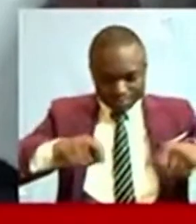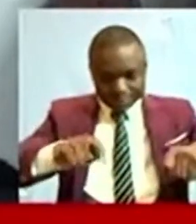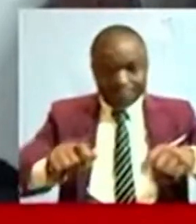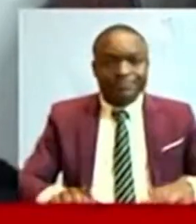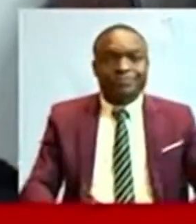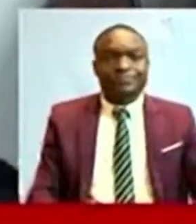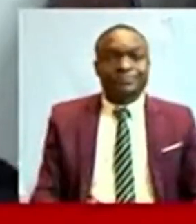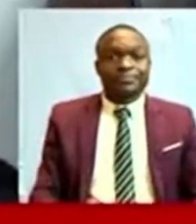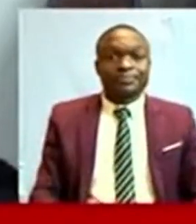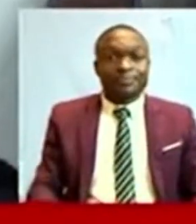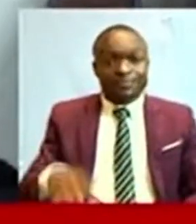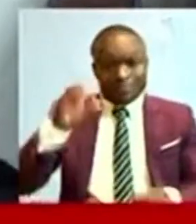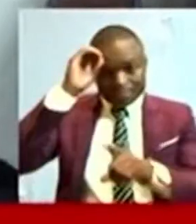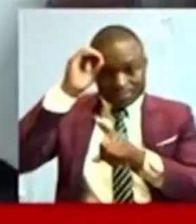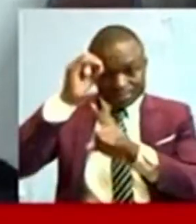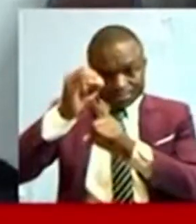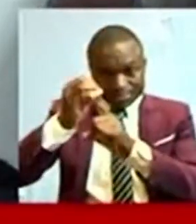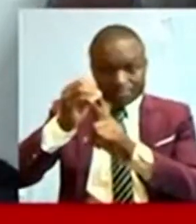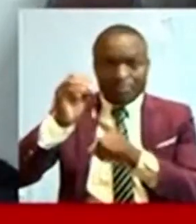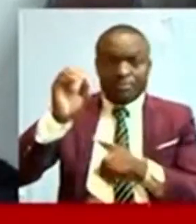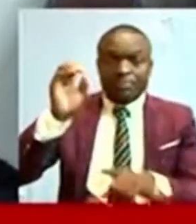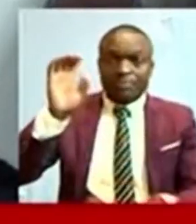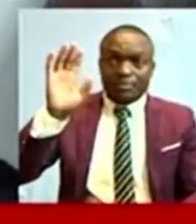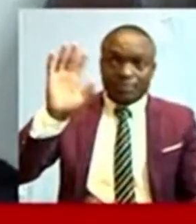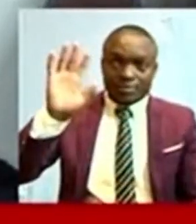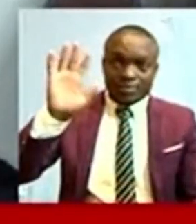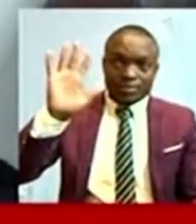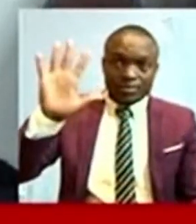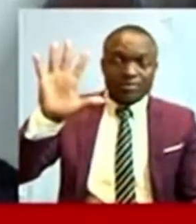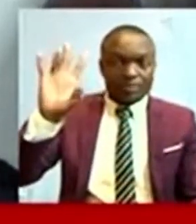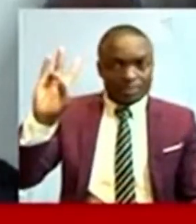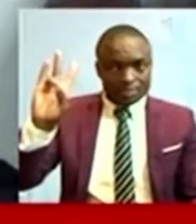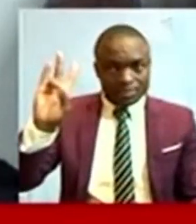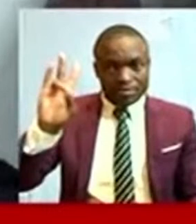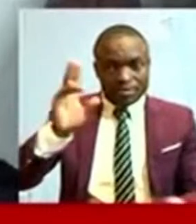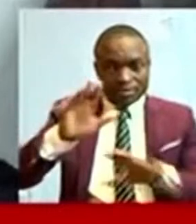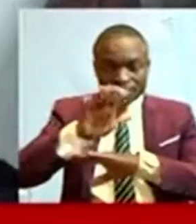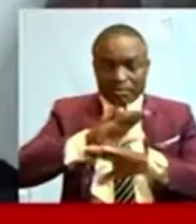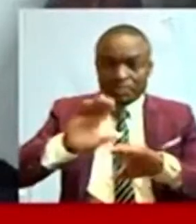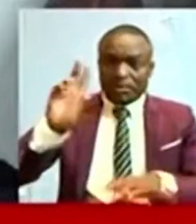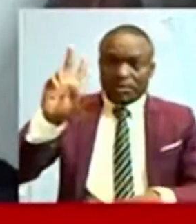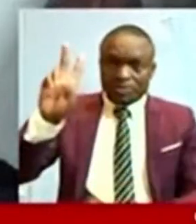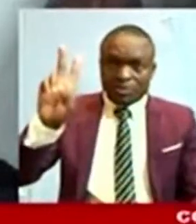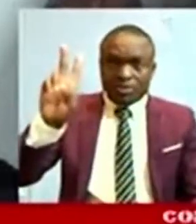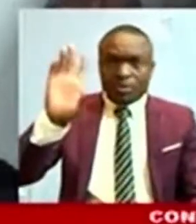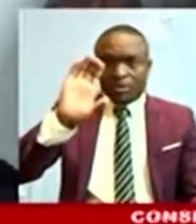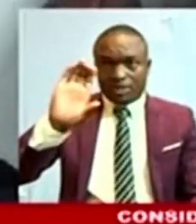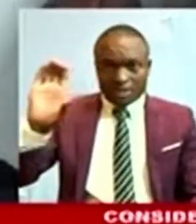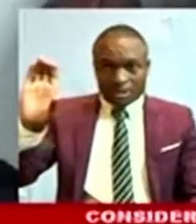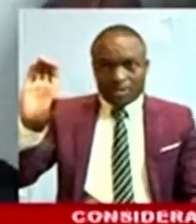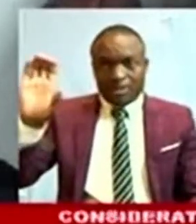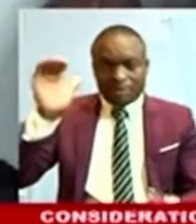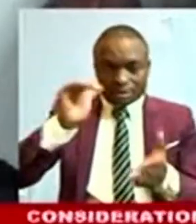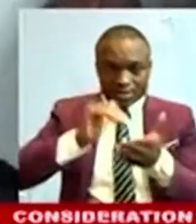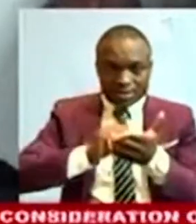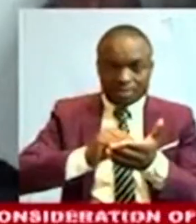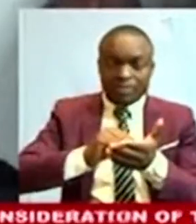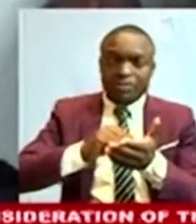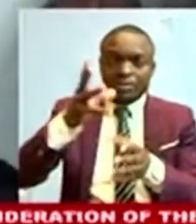The target was 57 over 200,000. Our achievement was 35